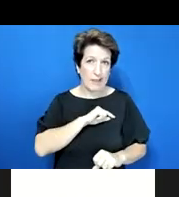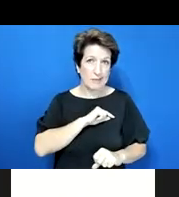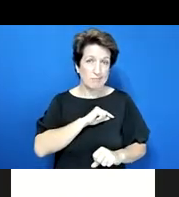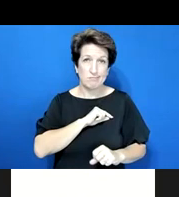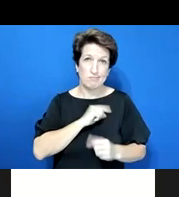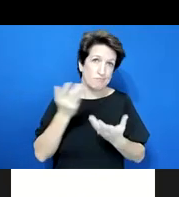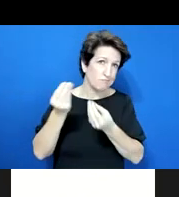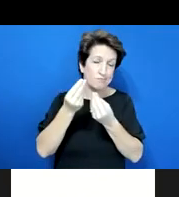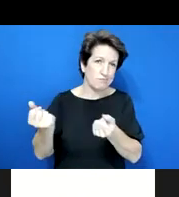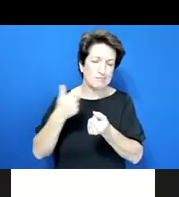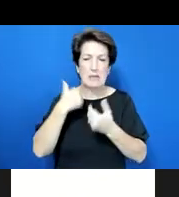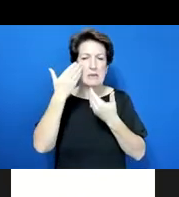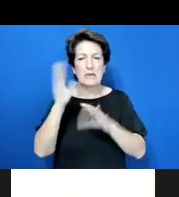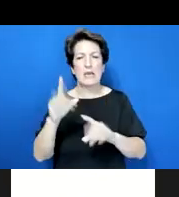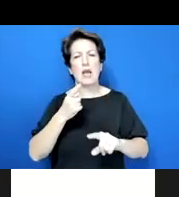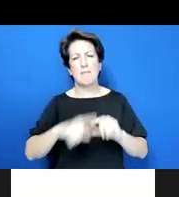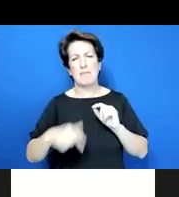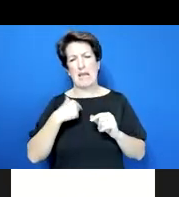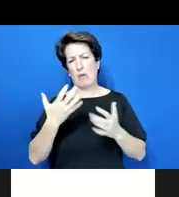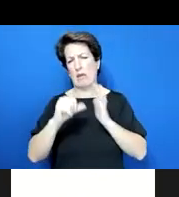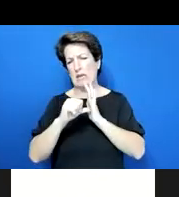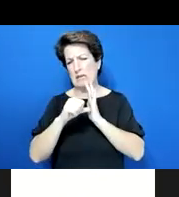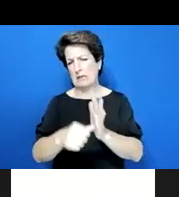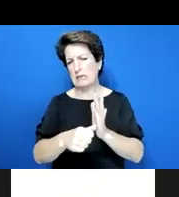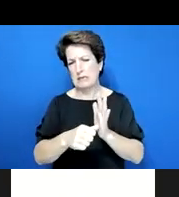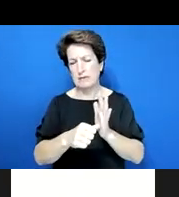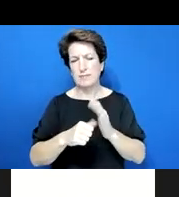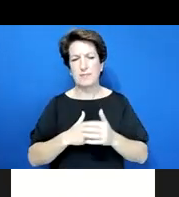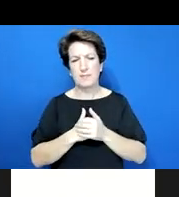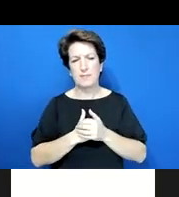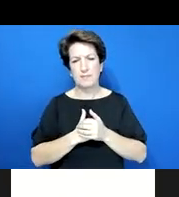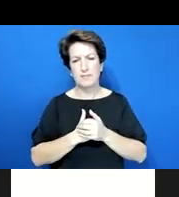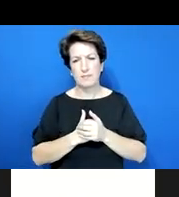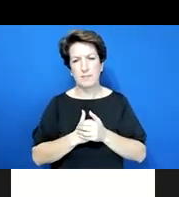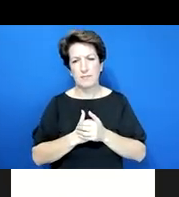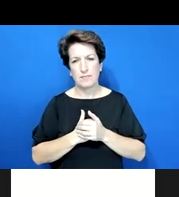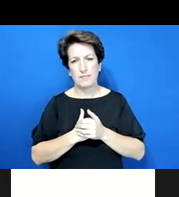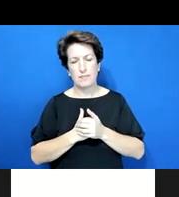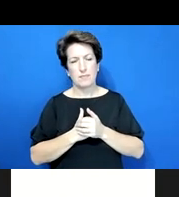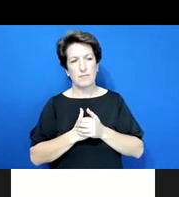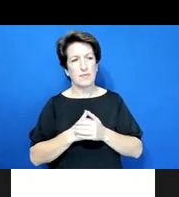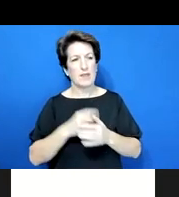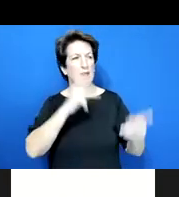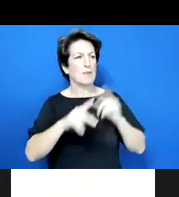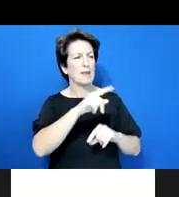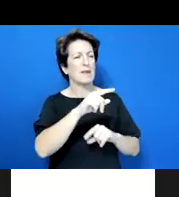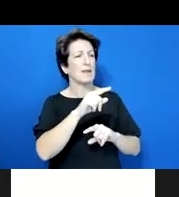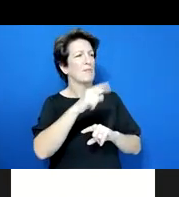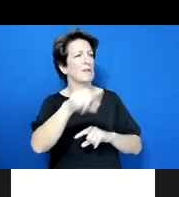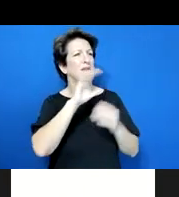just really want to do is emphasize again that people who are banking on those dates,